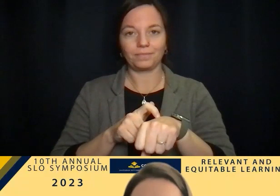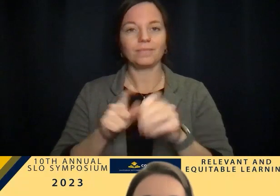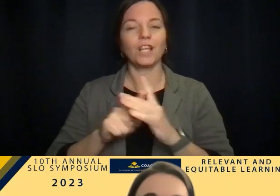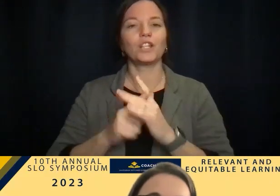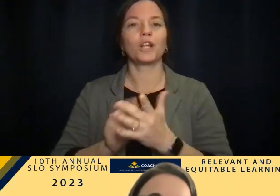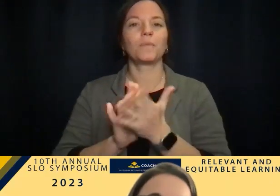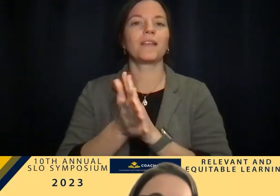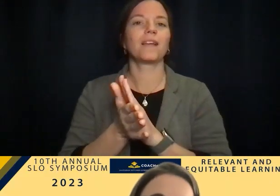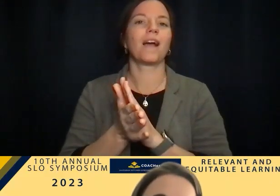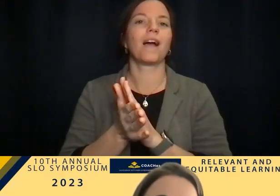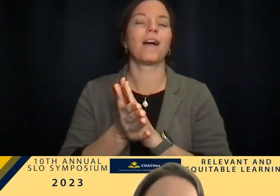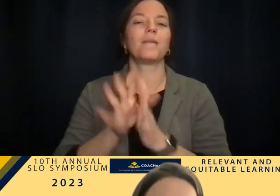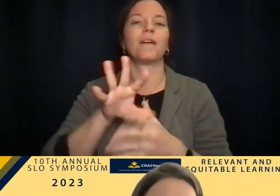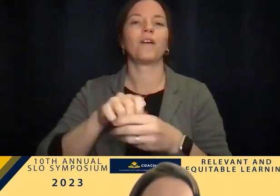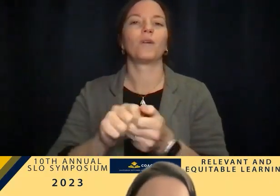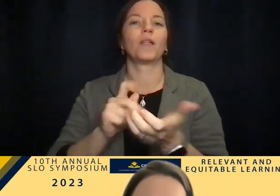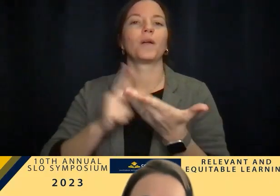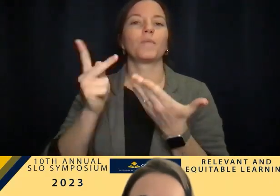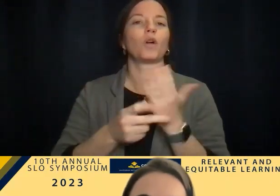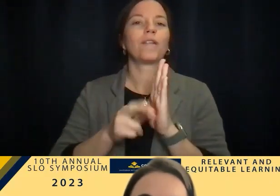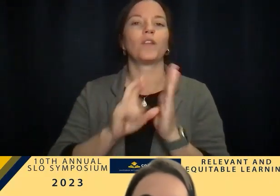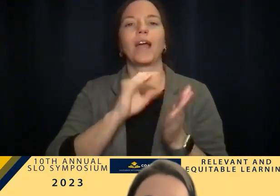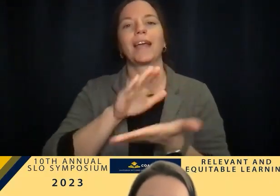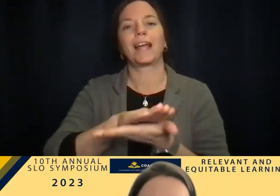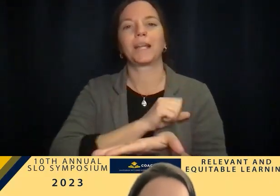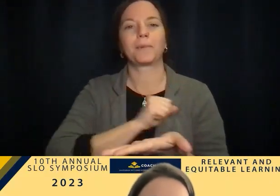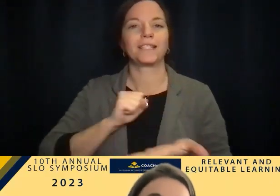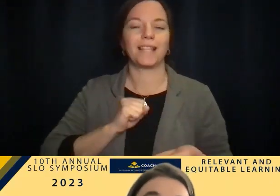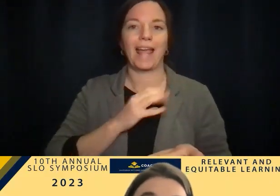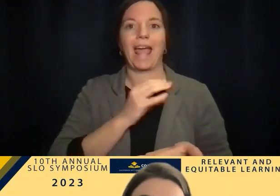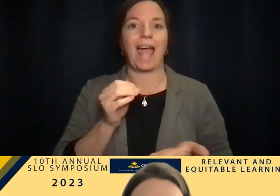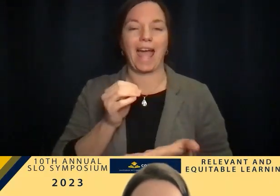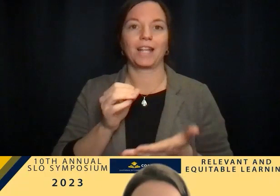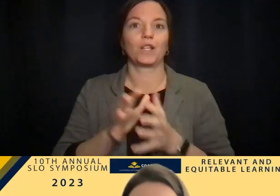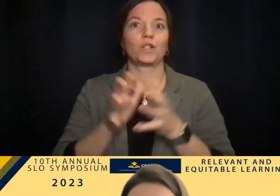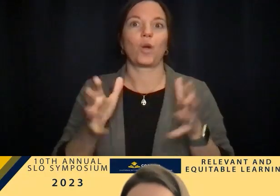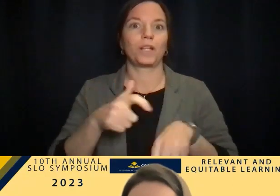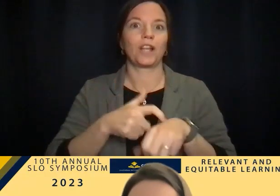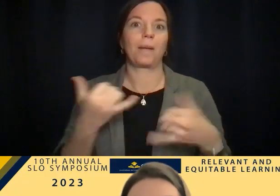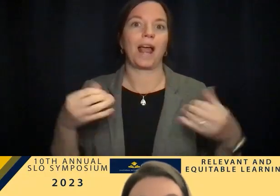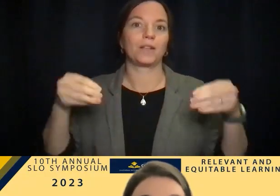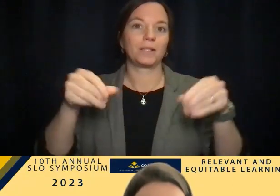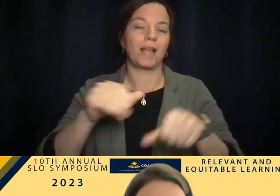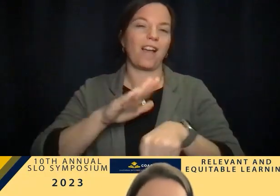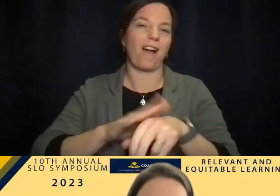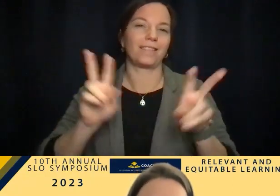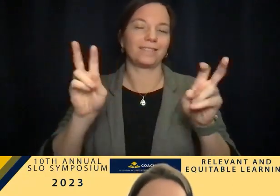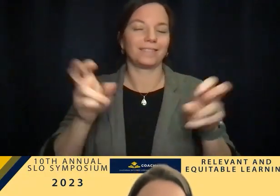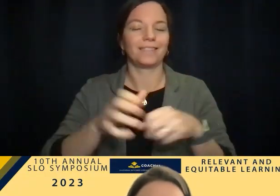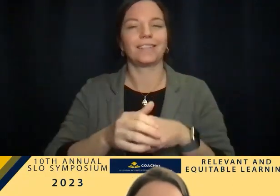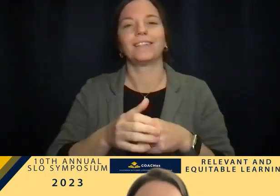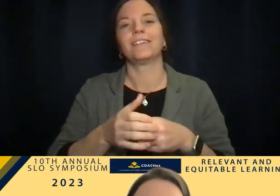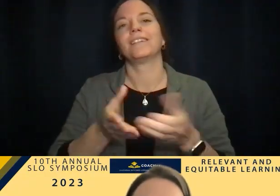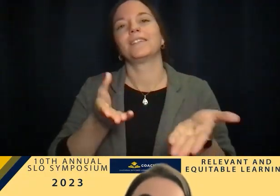involved in program review and Academic Senate. And he has just spent so much time looking at serving for faculty